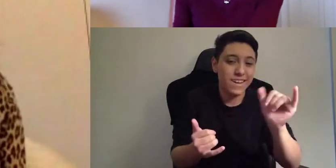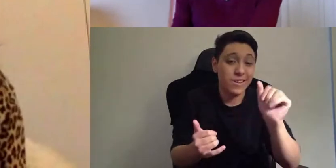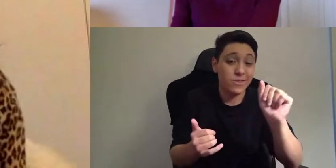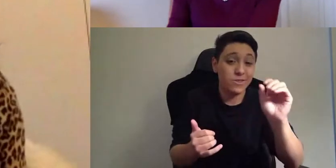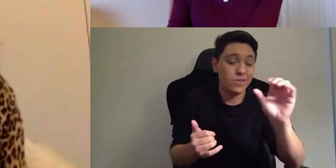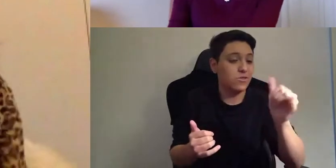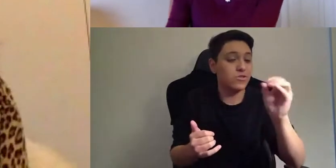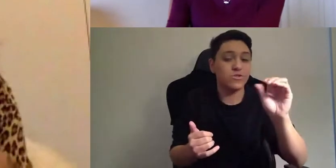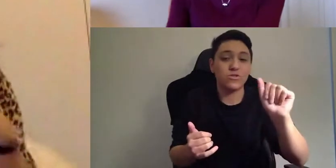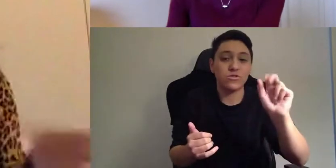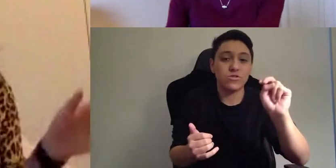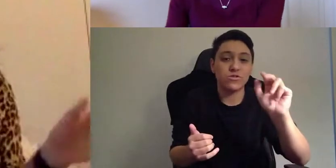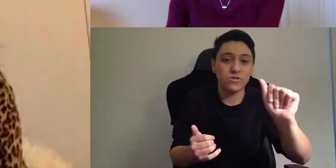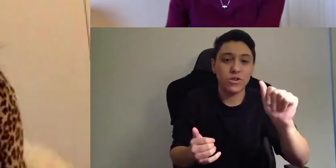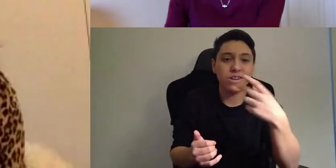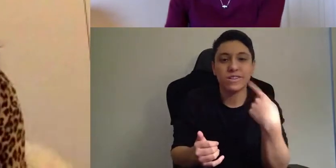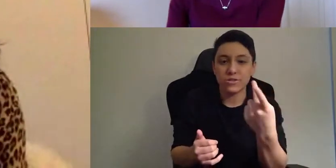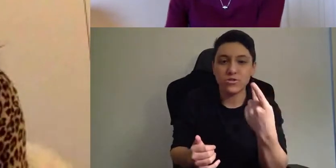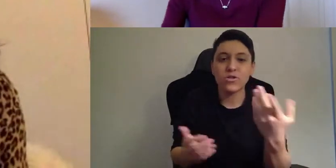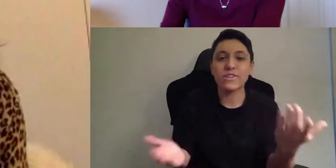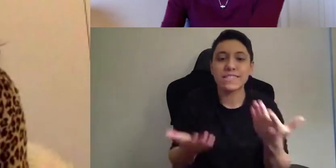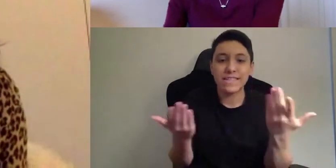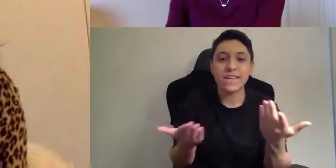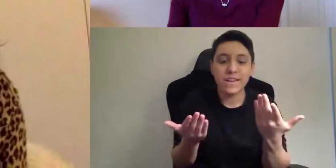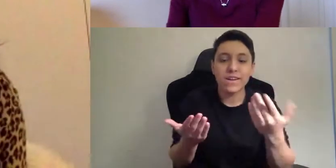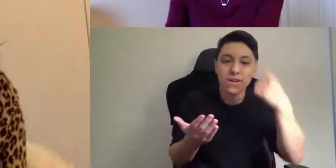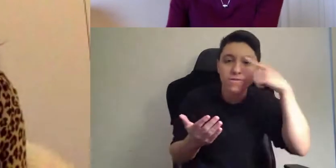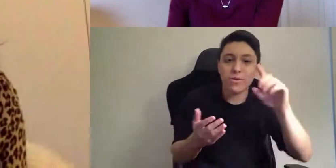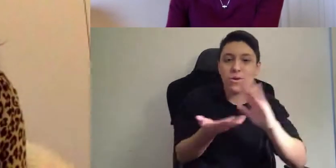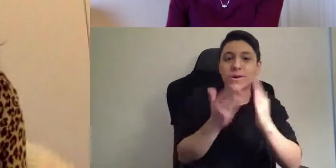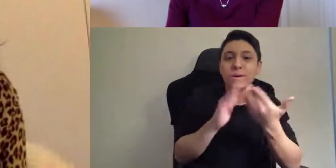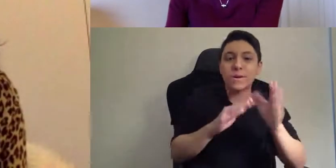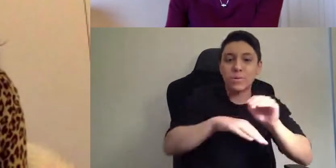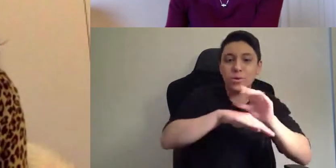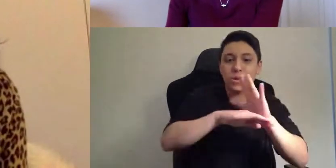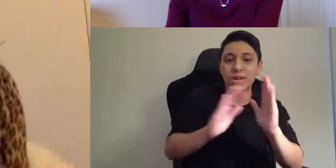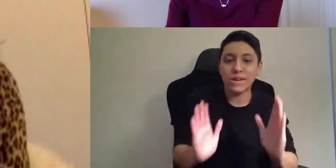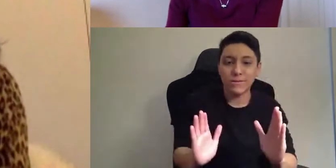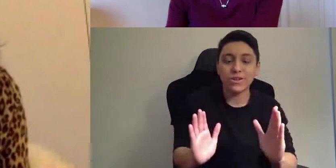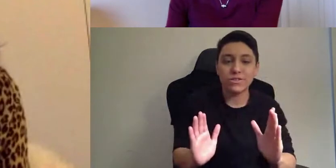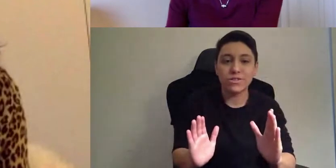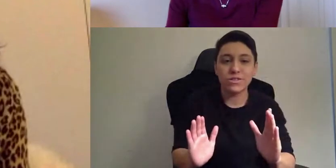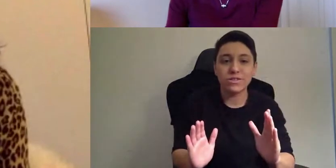here as just community advisors and folks who are committed to this work